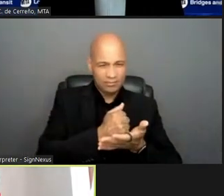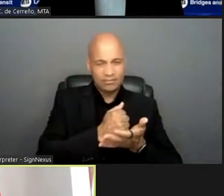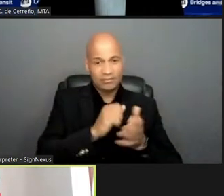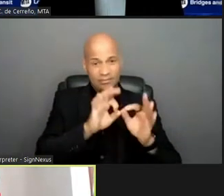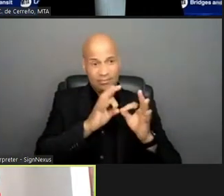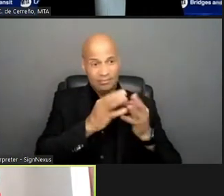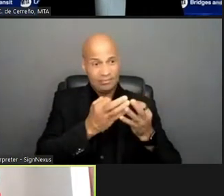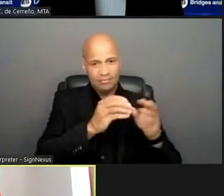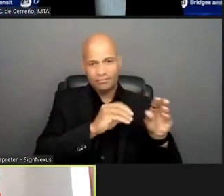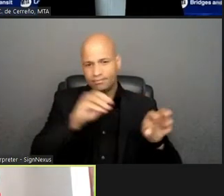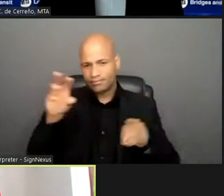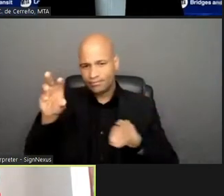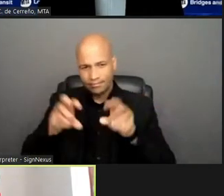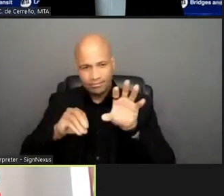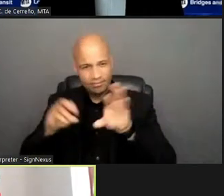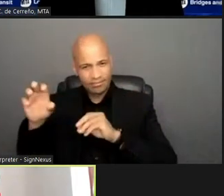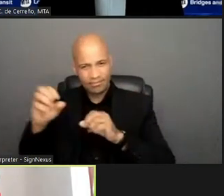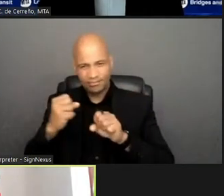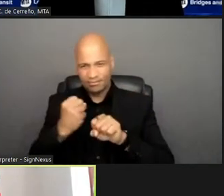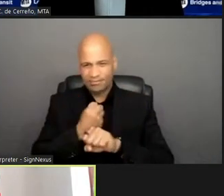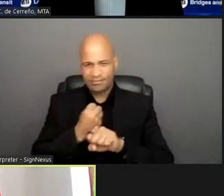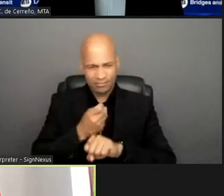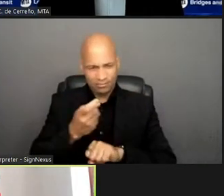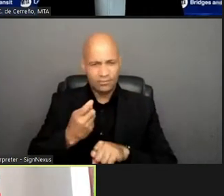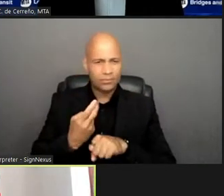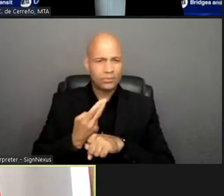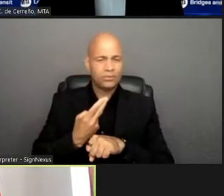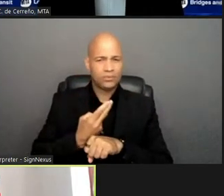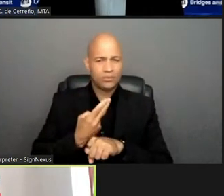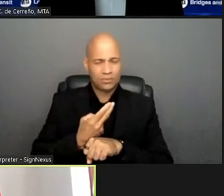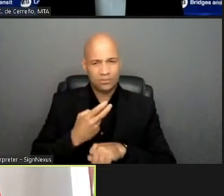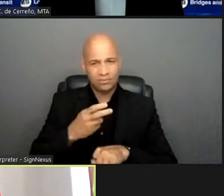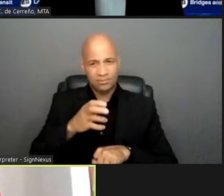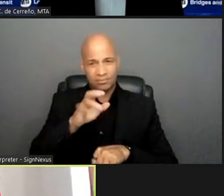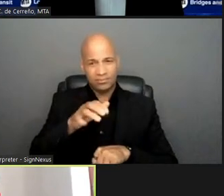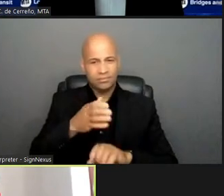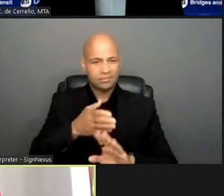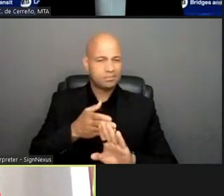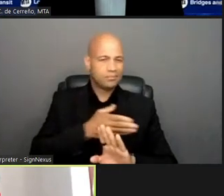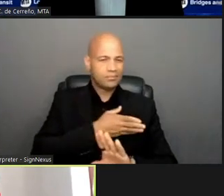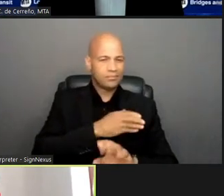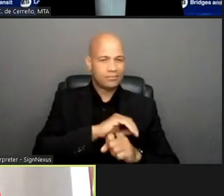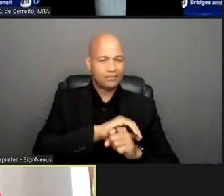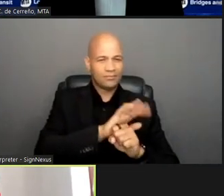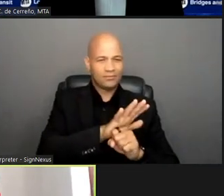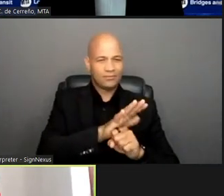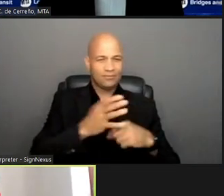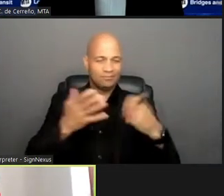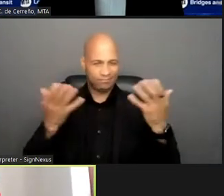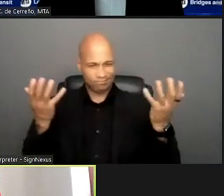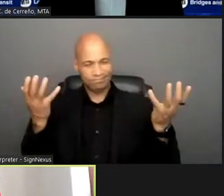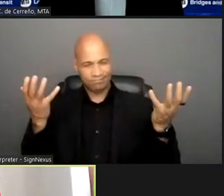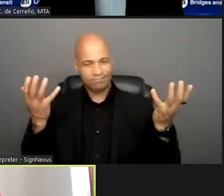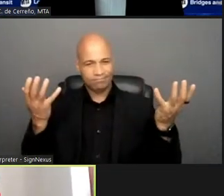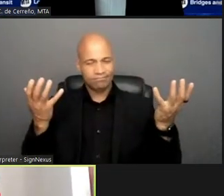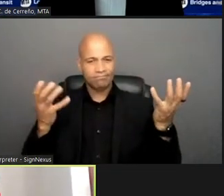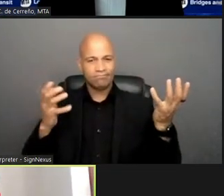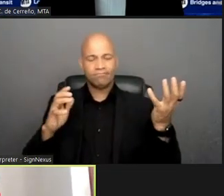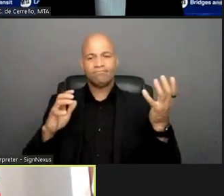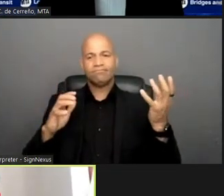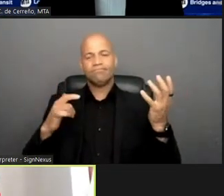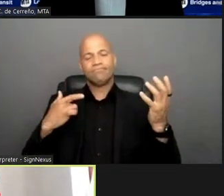the statistics that you all have been using are pre-coveted pandemic levels and I fear